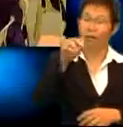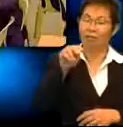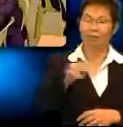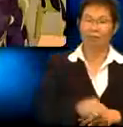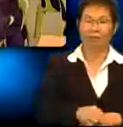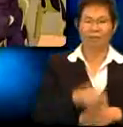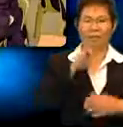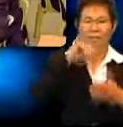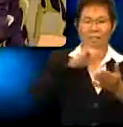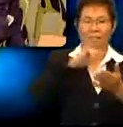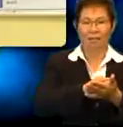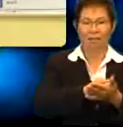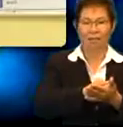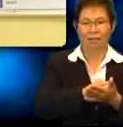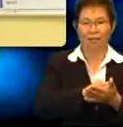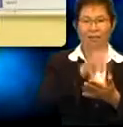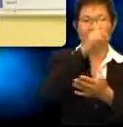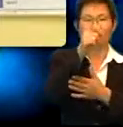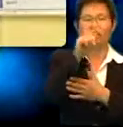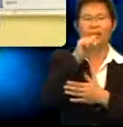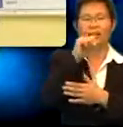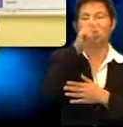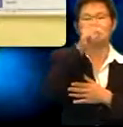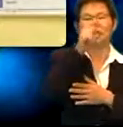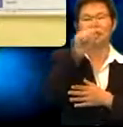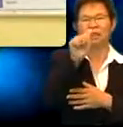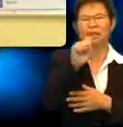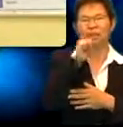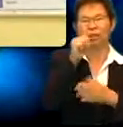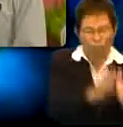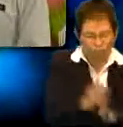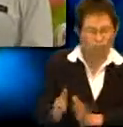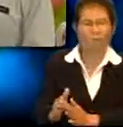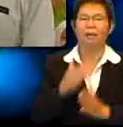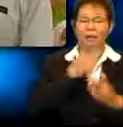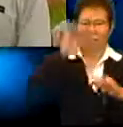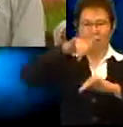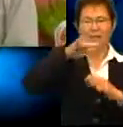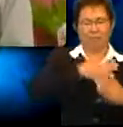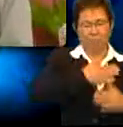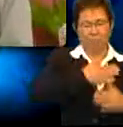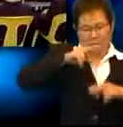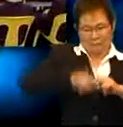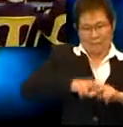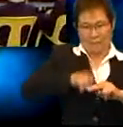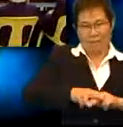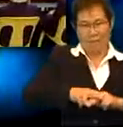Farhan? It is difficult. The data is not organized. Yes, please sit down.